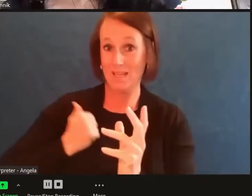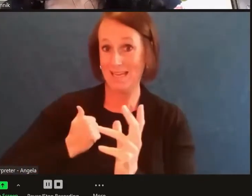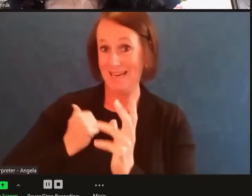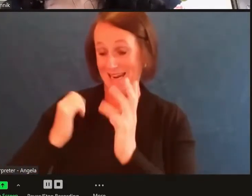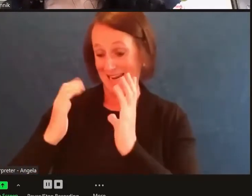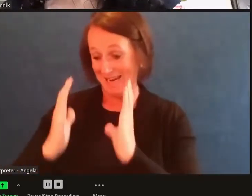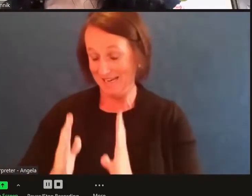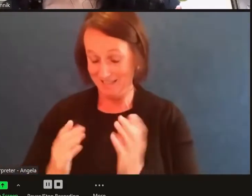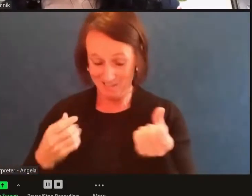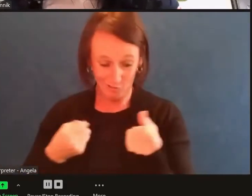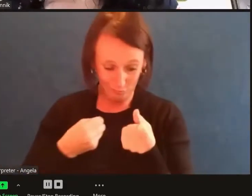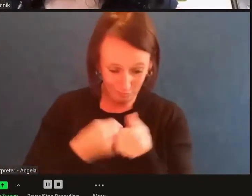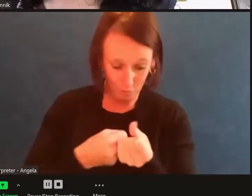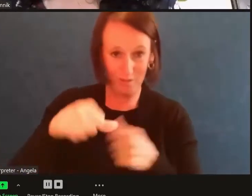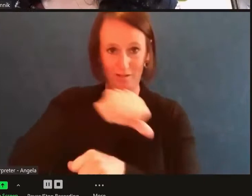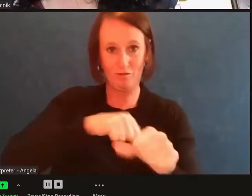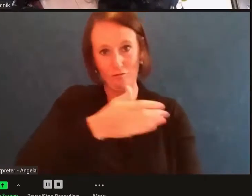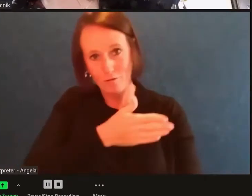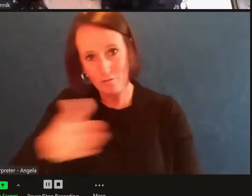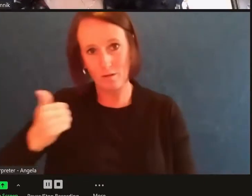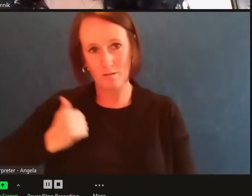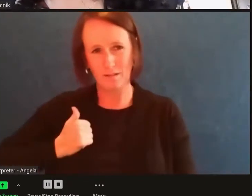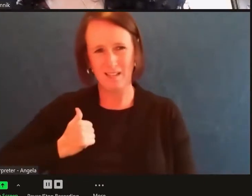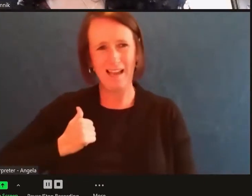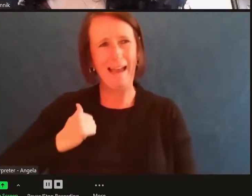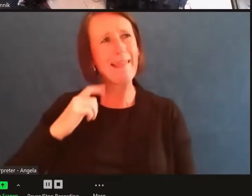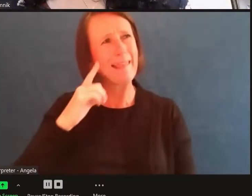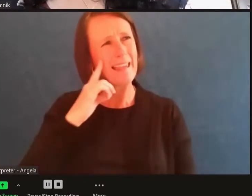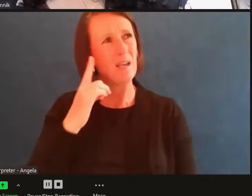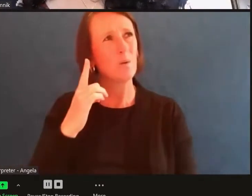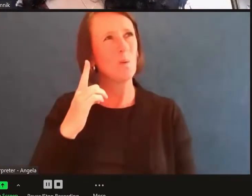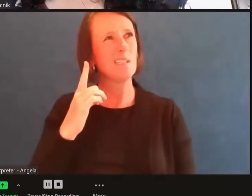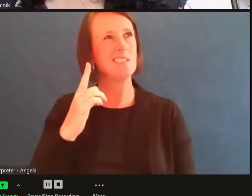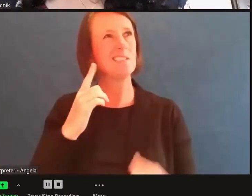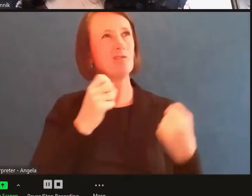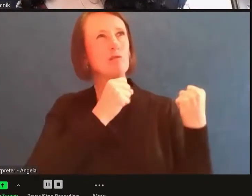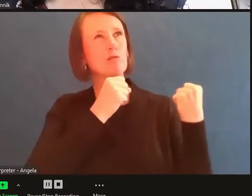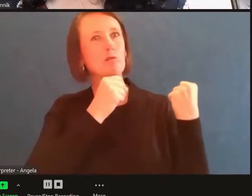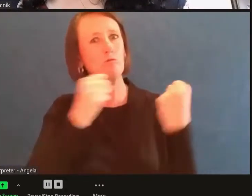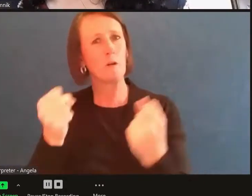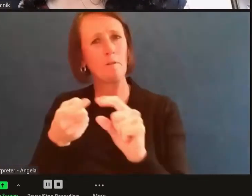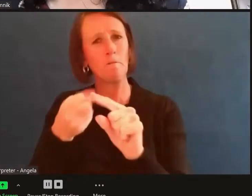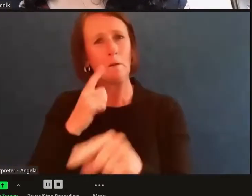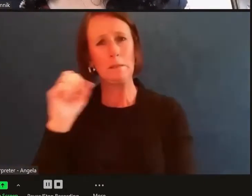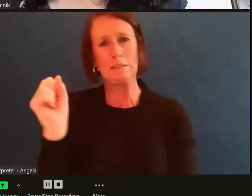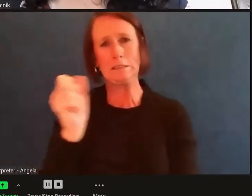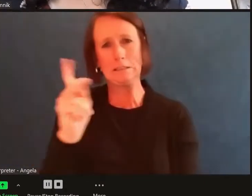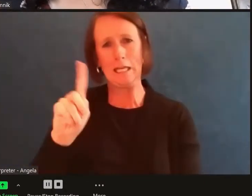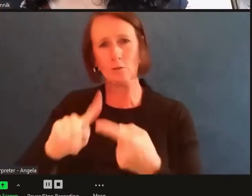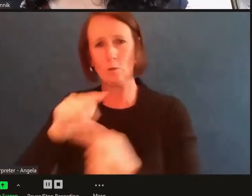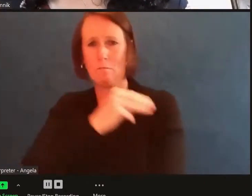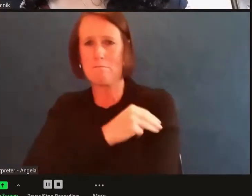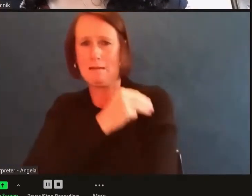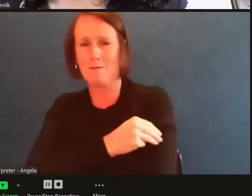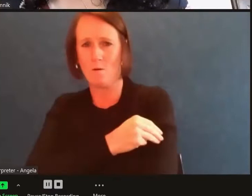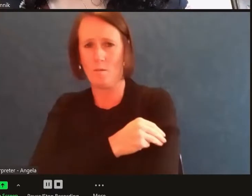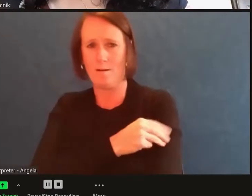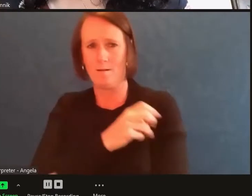somewhere on the Saskatchewan-Manitoba border, I think. I contacted